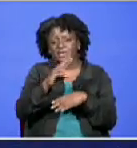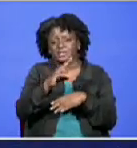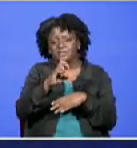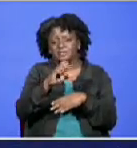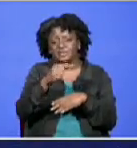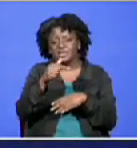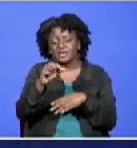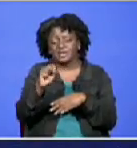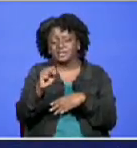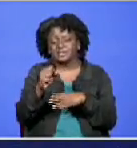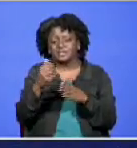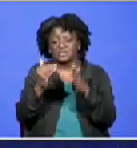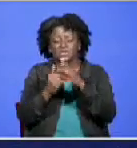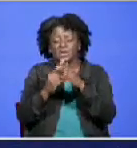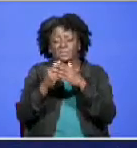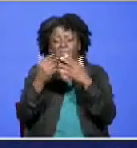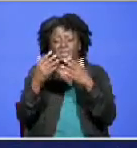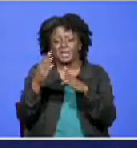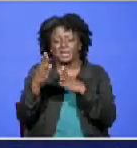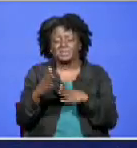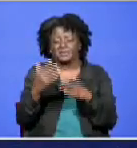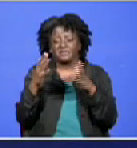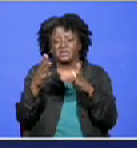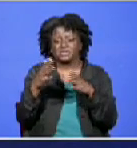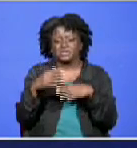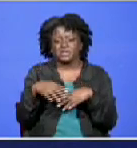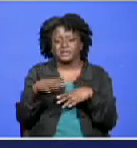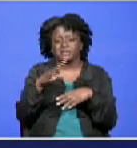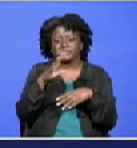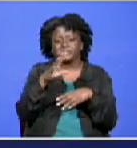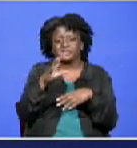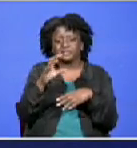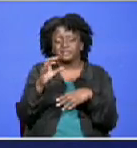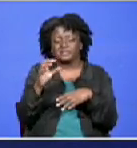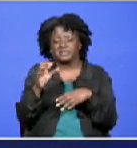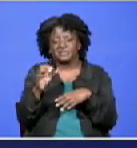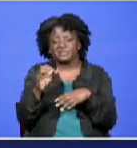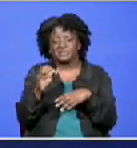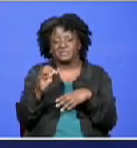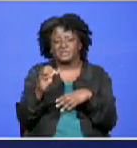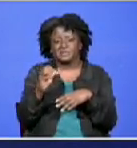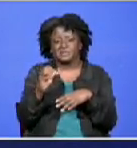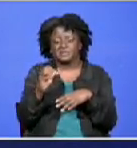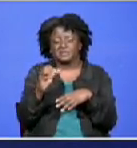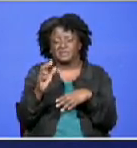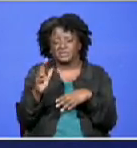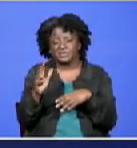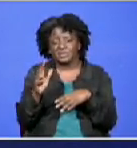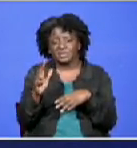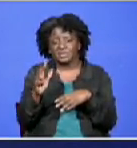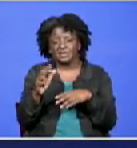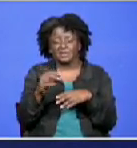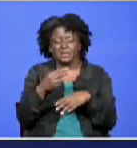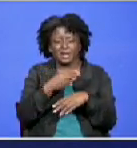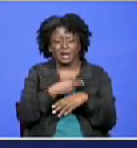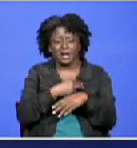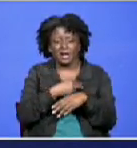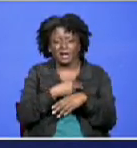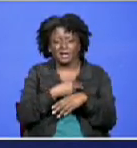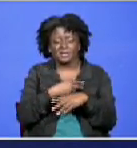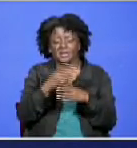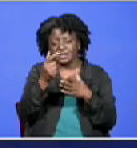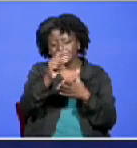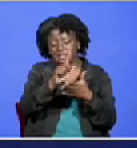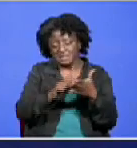finishing 56 with 3,184 pins and a 177 average. Paula Hart's 95th,